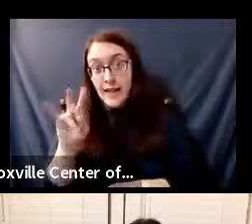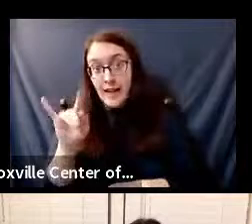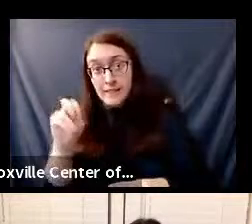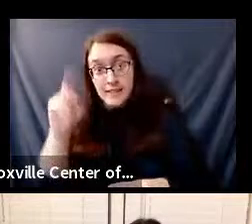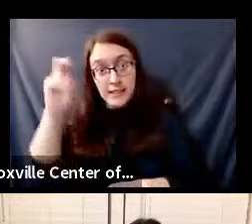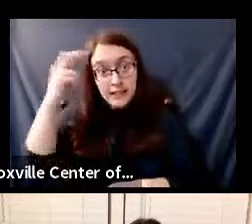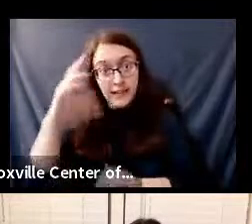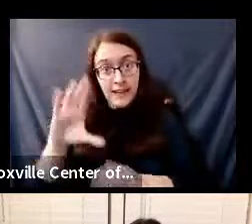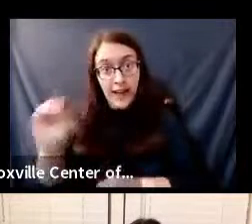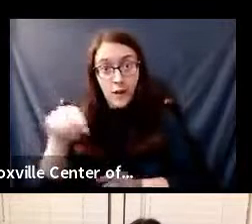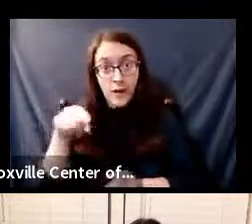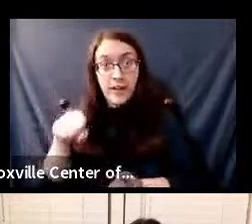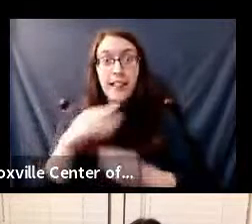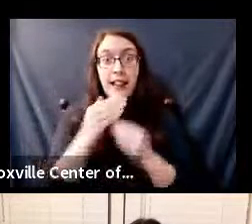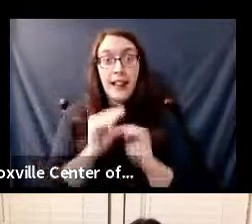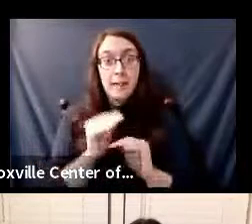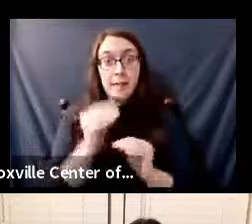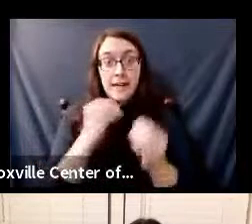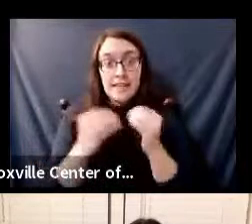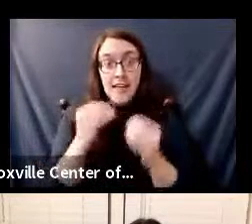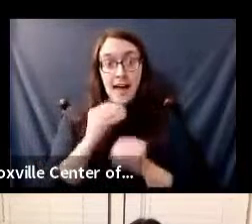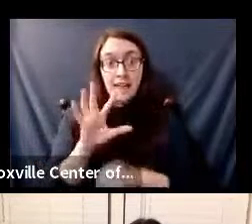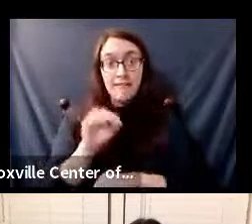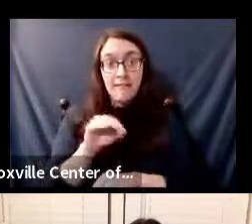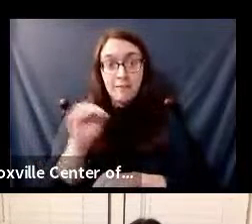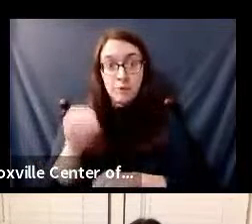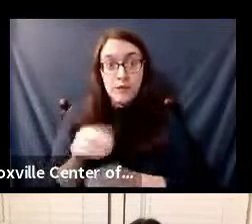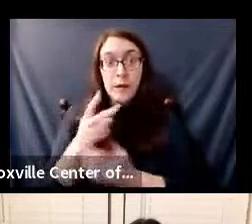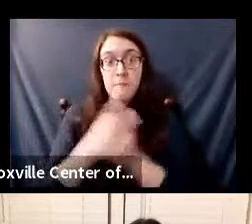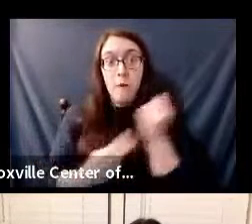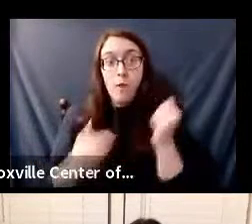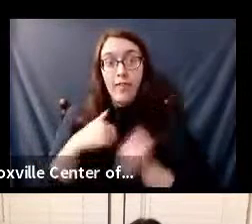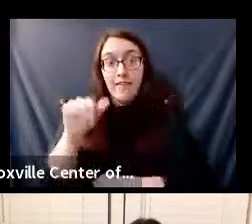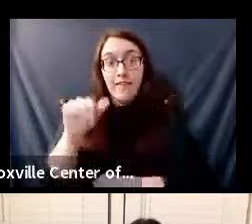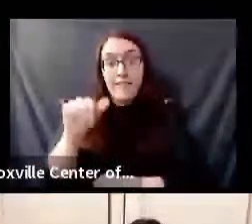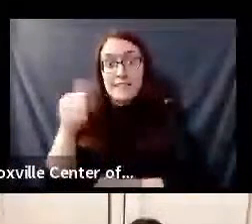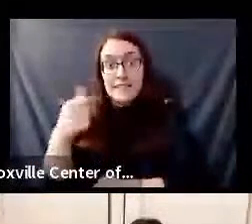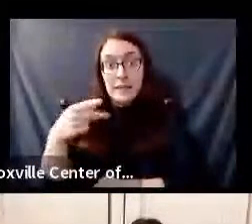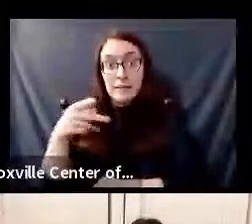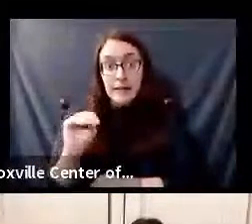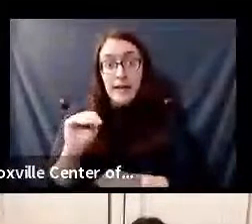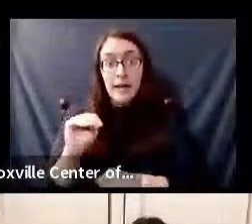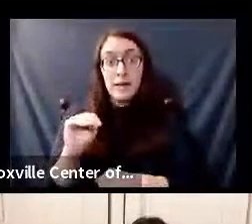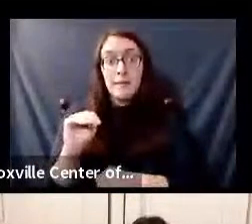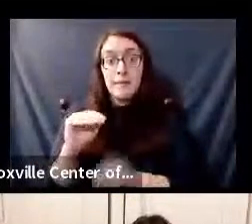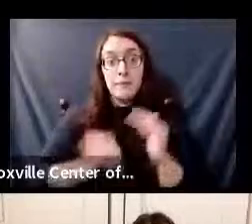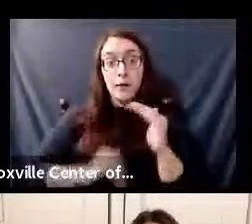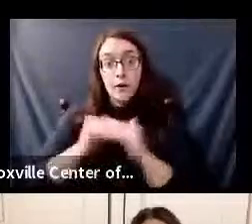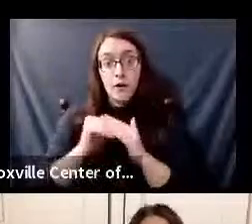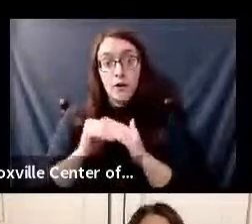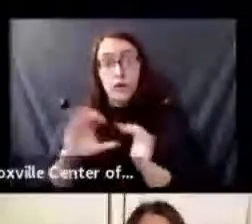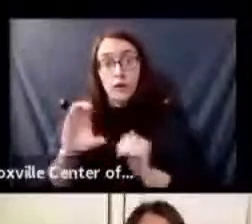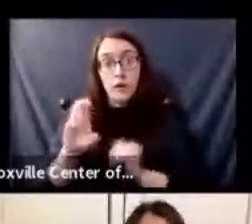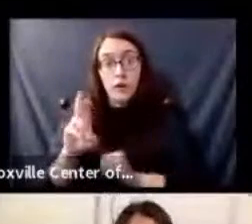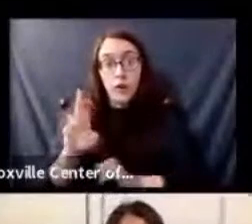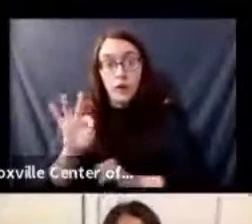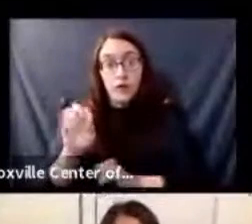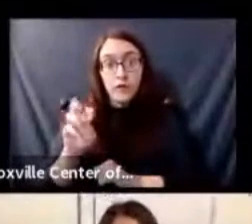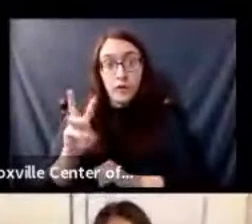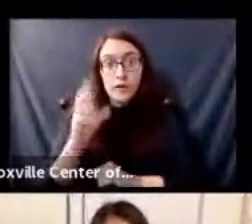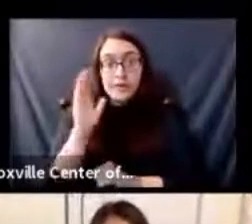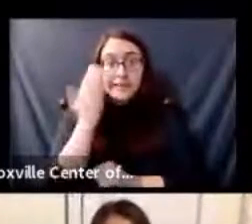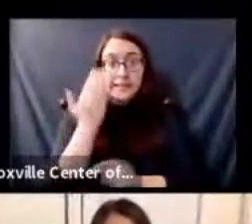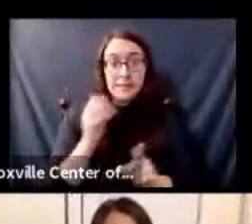to 50%, and they both have 10 p.m. curfews. I believe Shelby County actually has a limit on